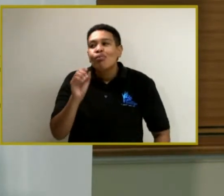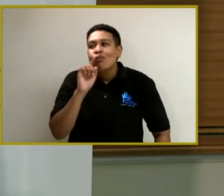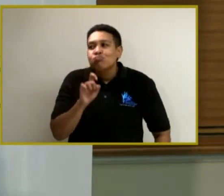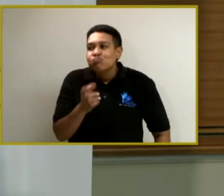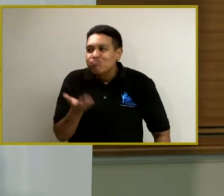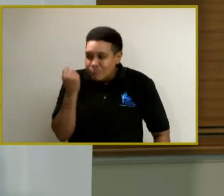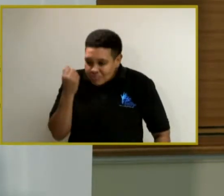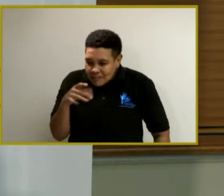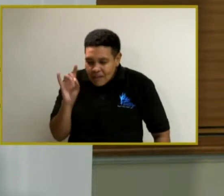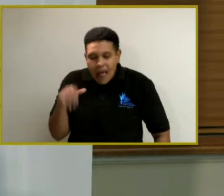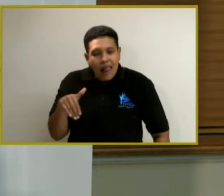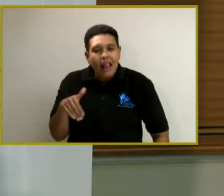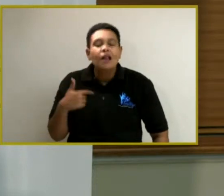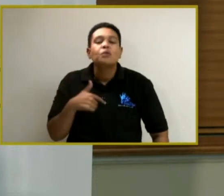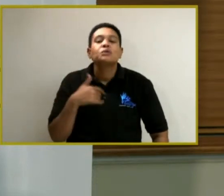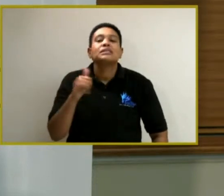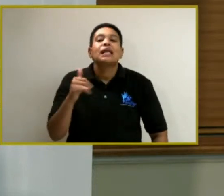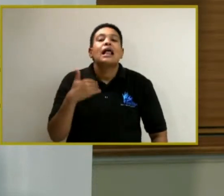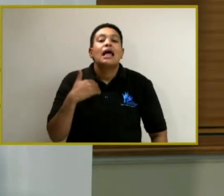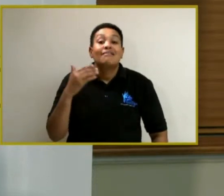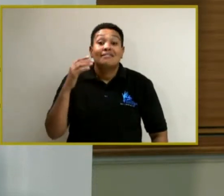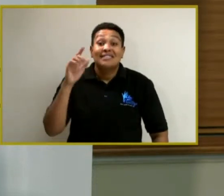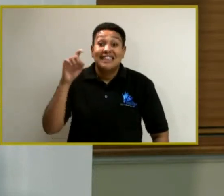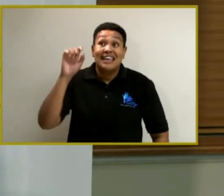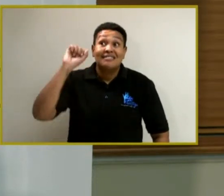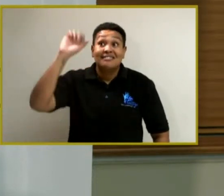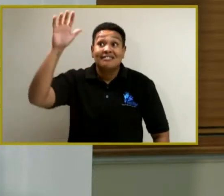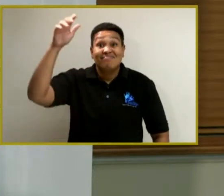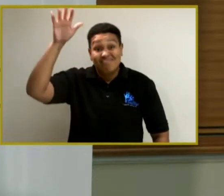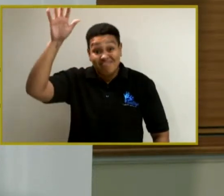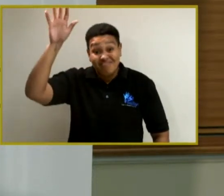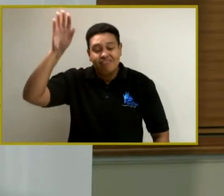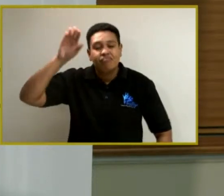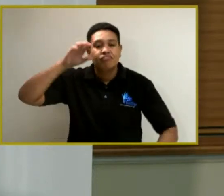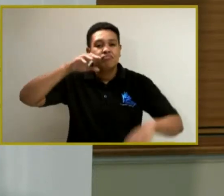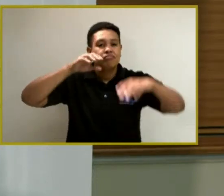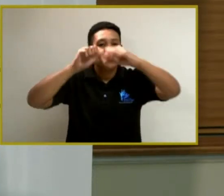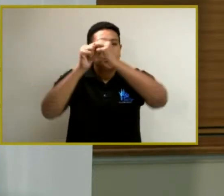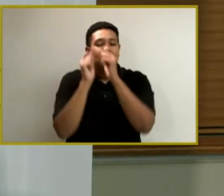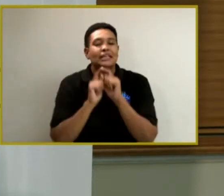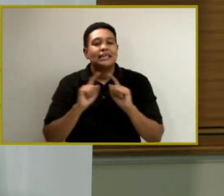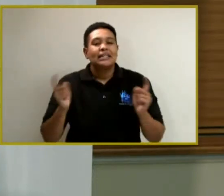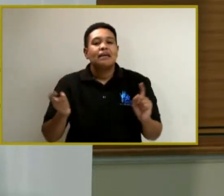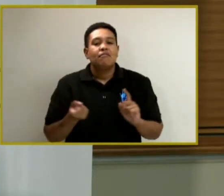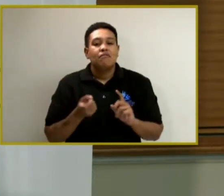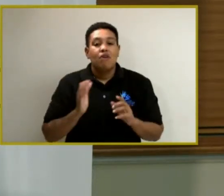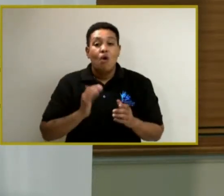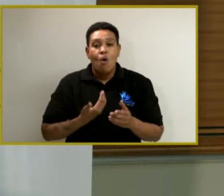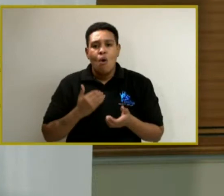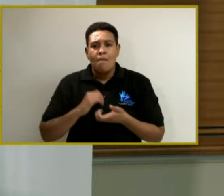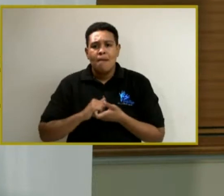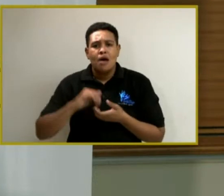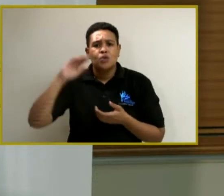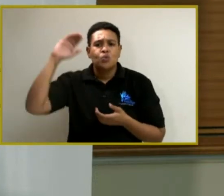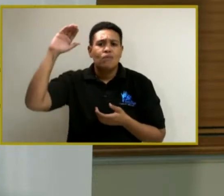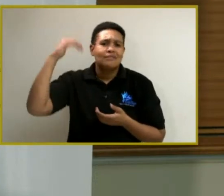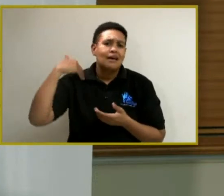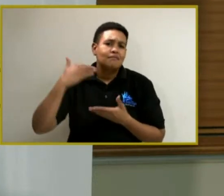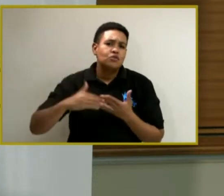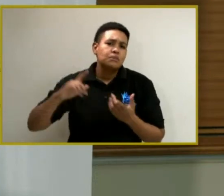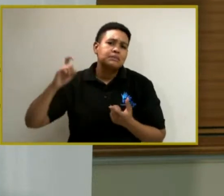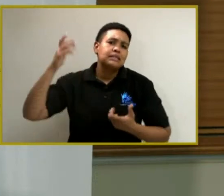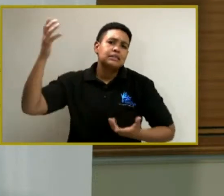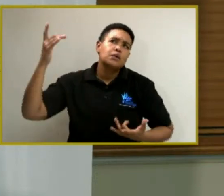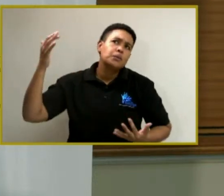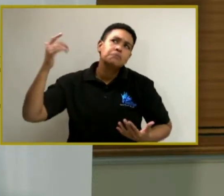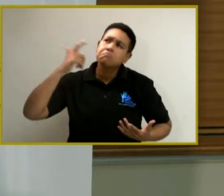samples. We still have samples out with different of our partners overseas that